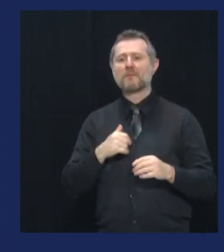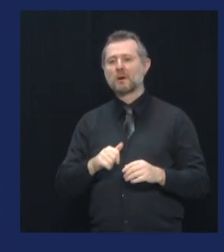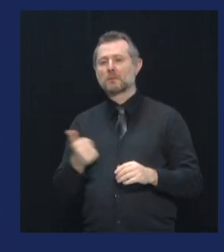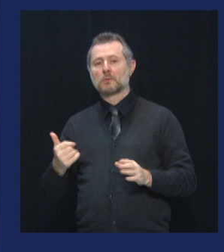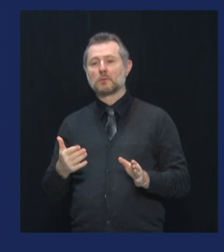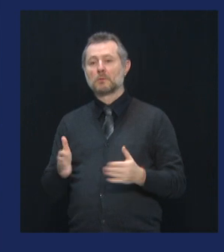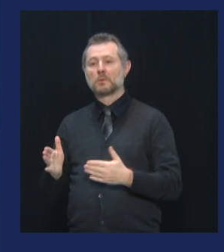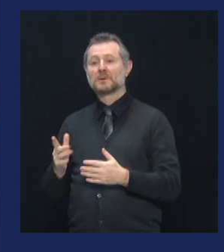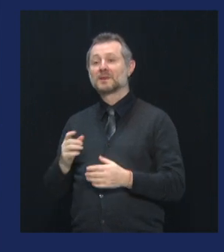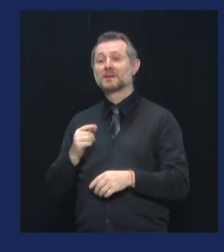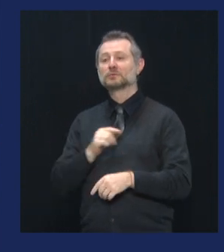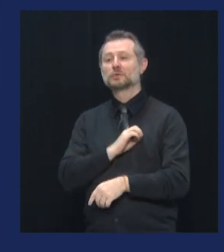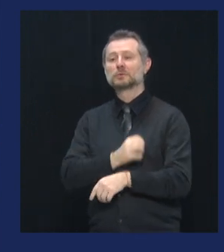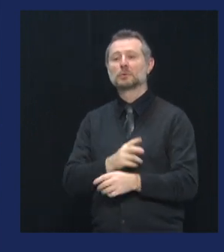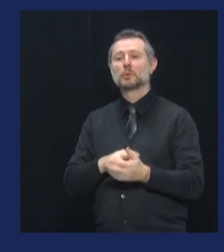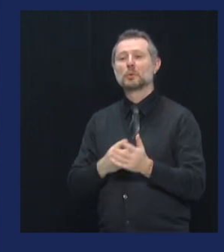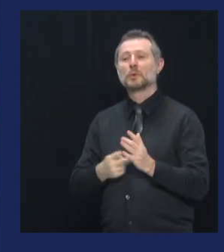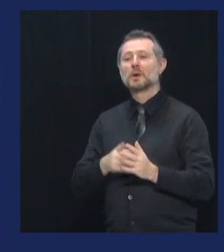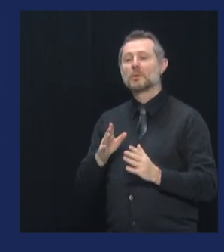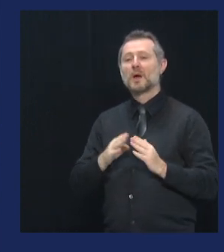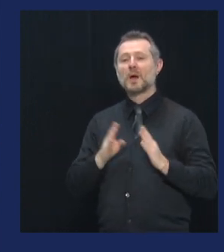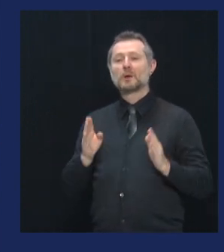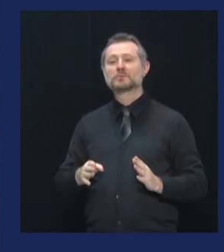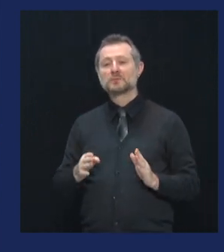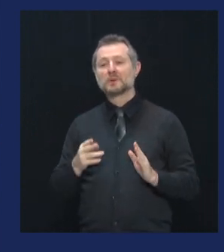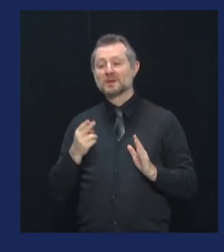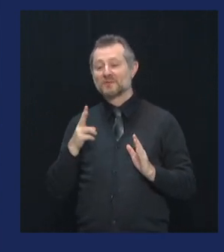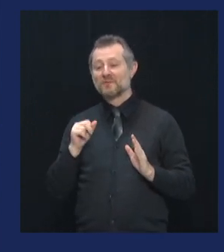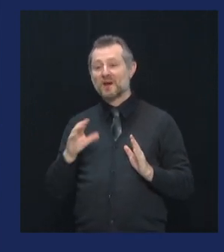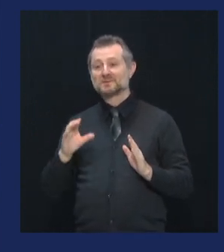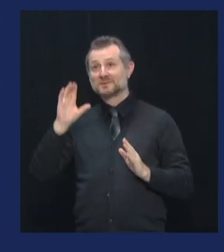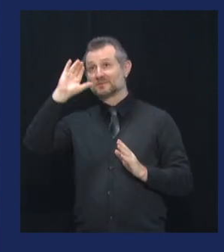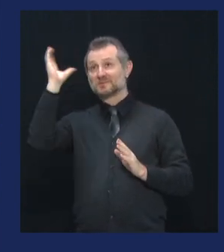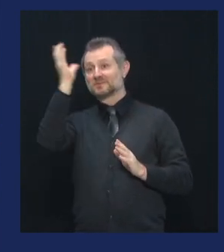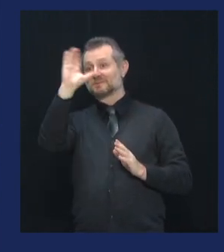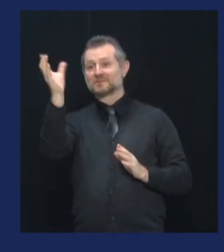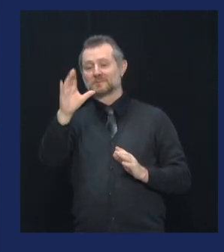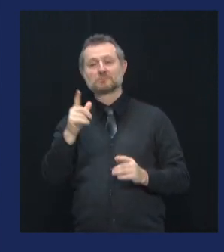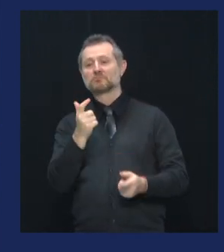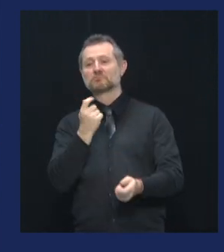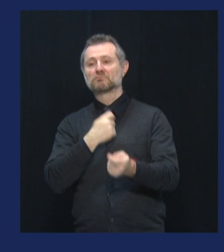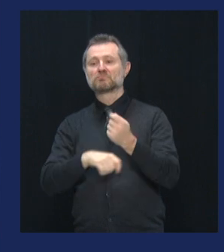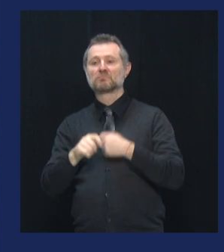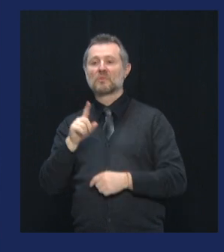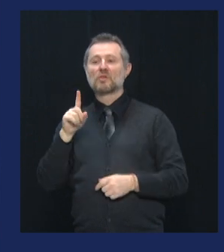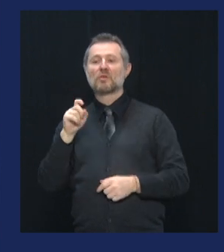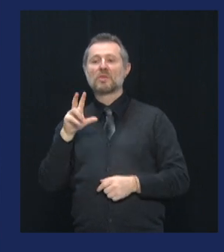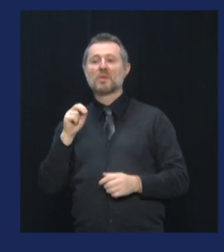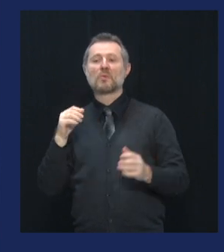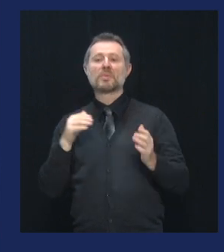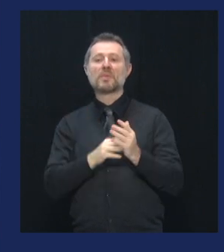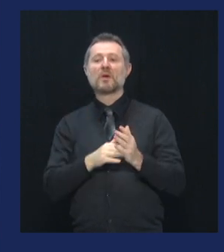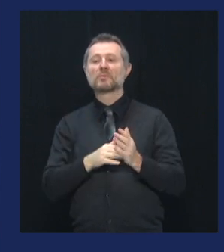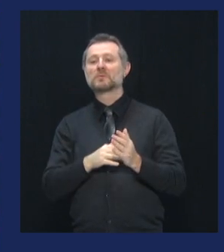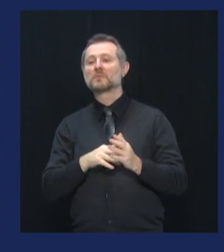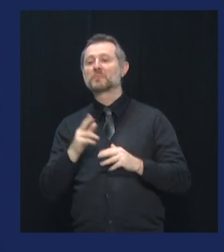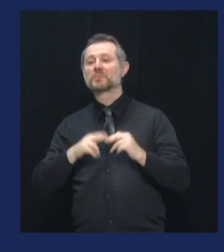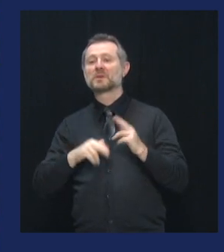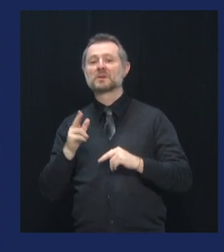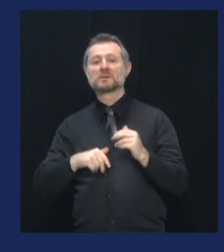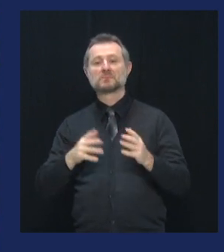replacing home heating and cooling systems in approximately 130,000 buildings with heat pumps